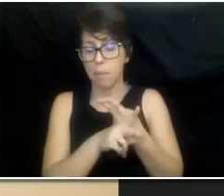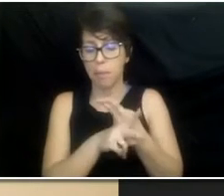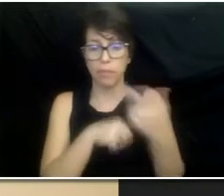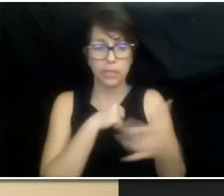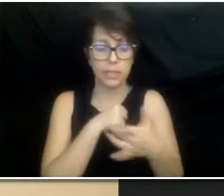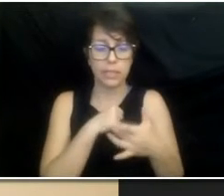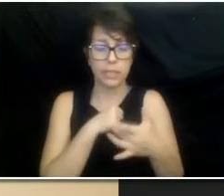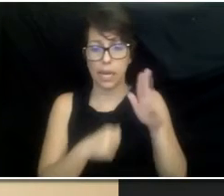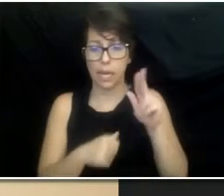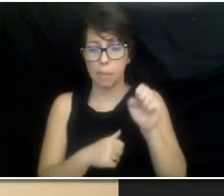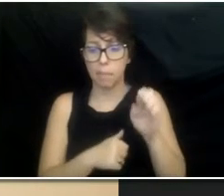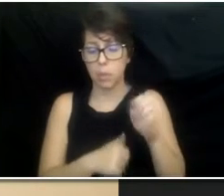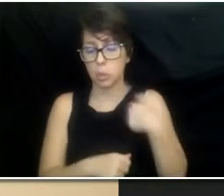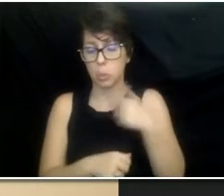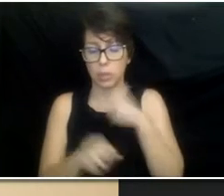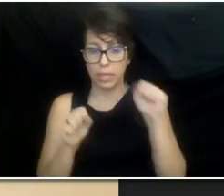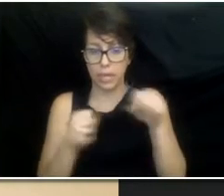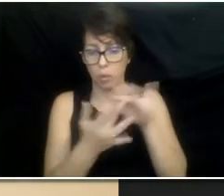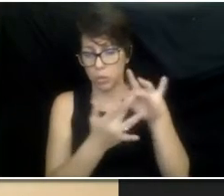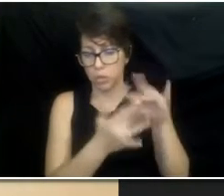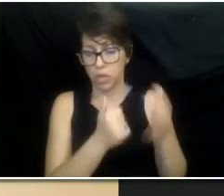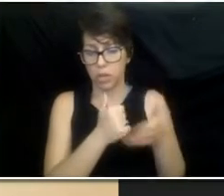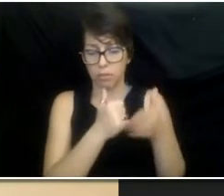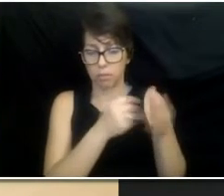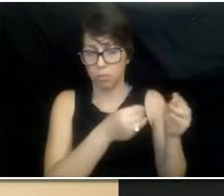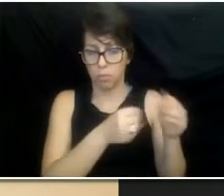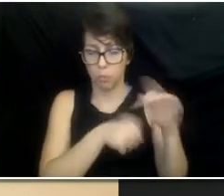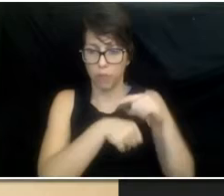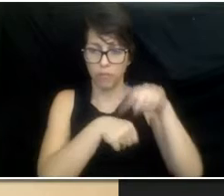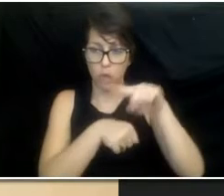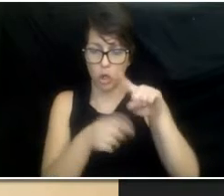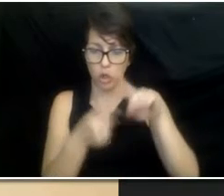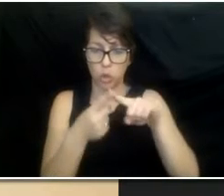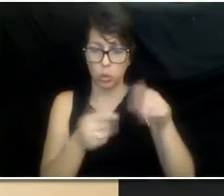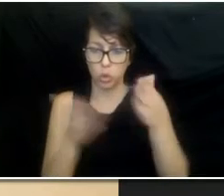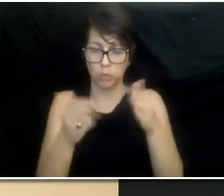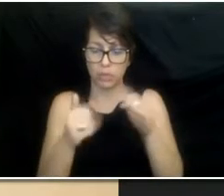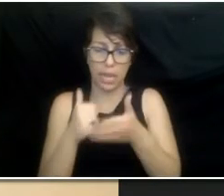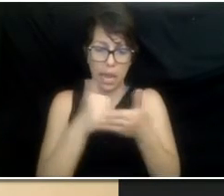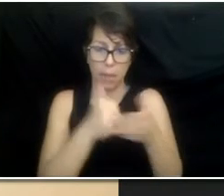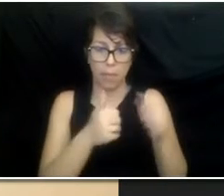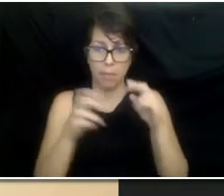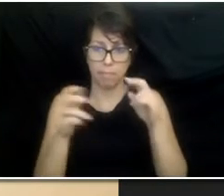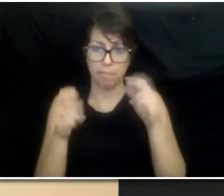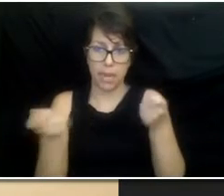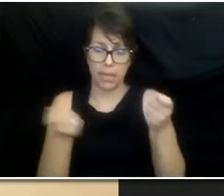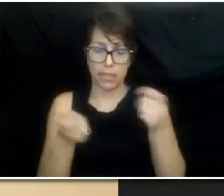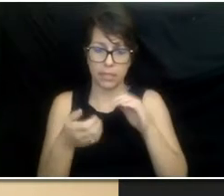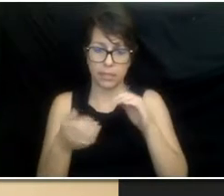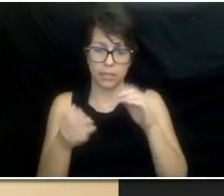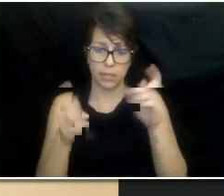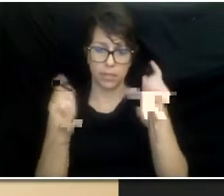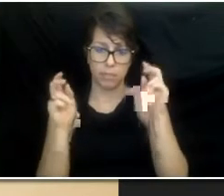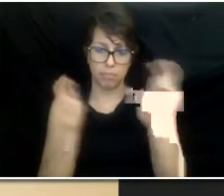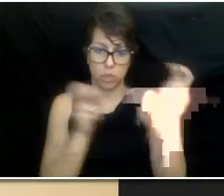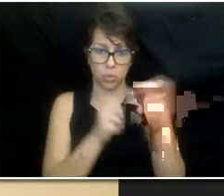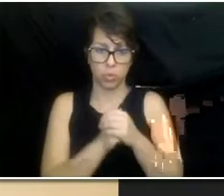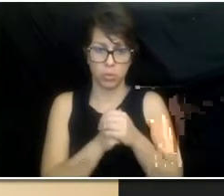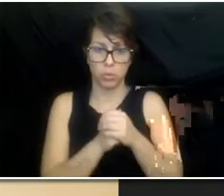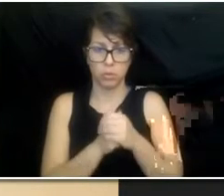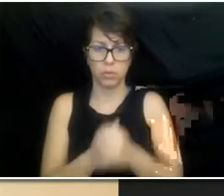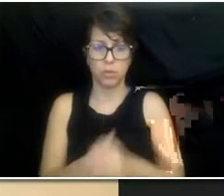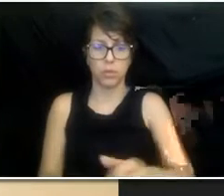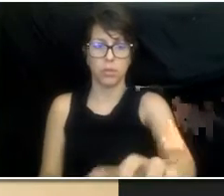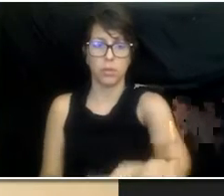th I appreciate it sorry somebody called me and we're all adjusting and I hit the wrong decline button